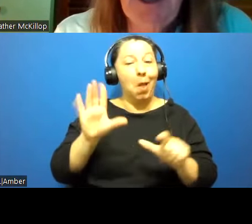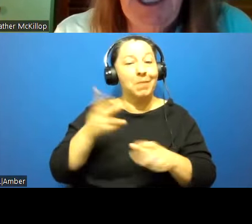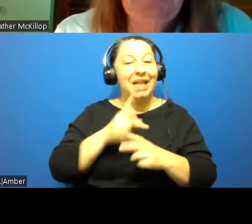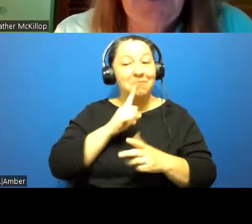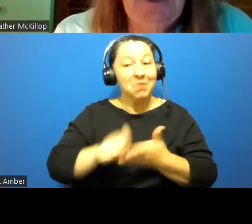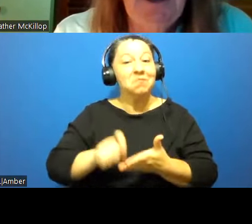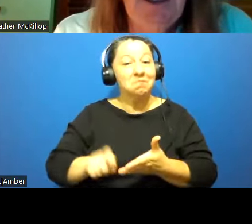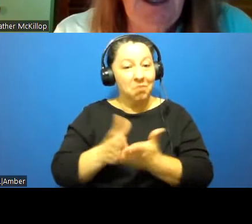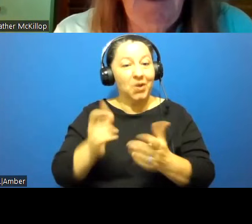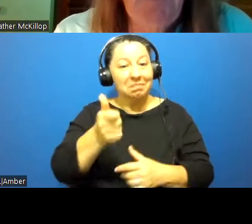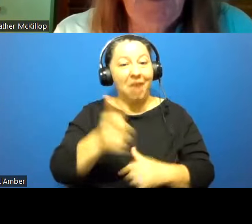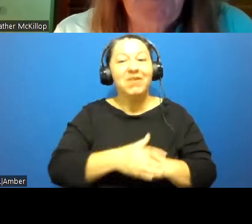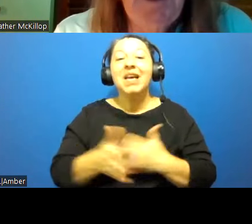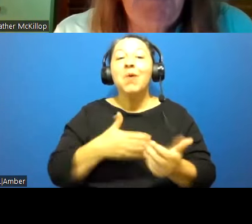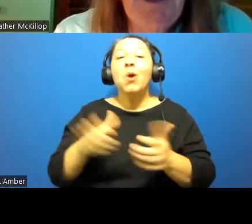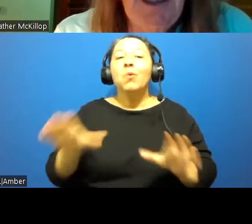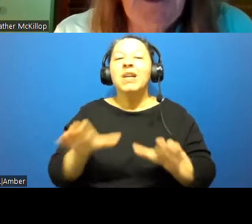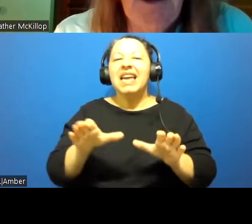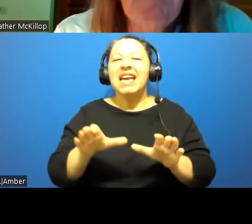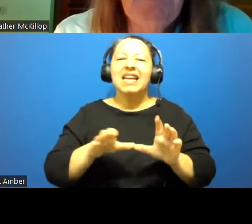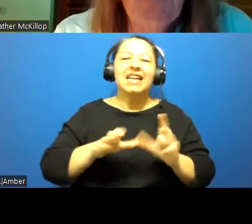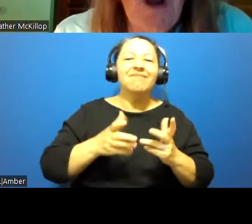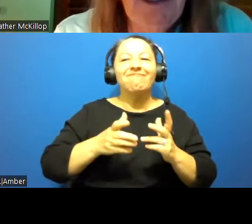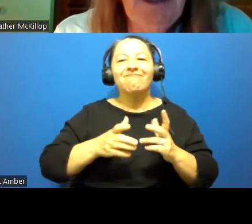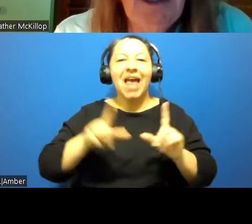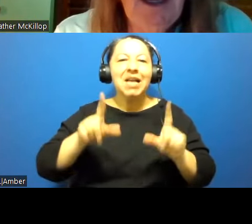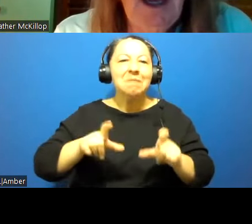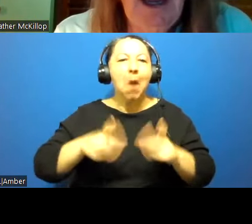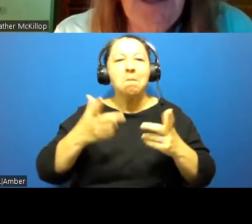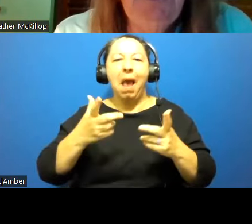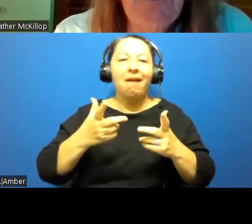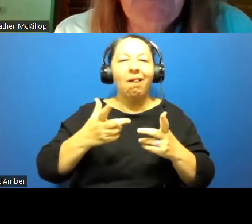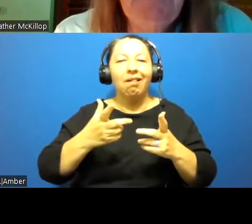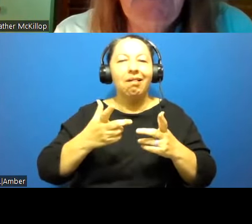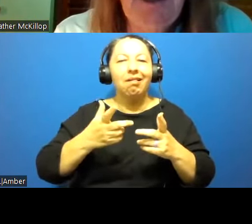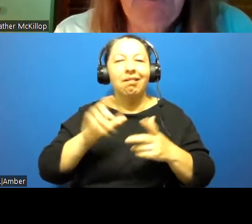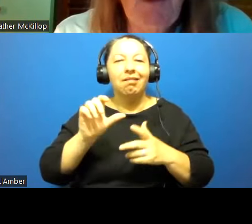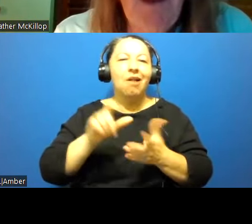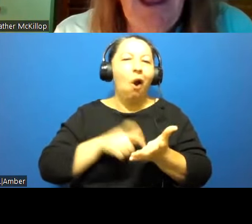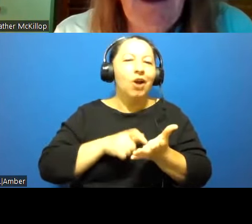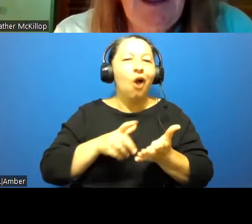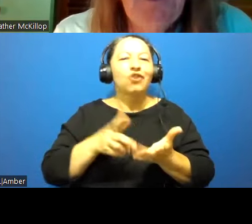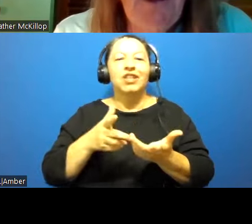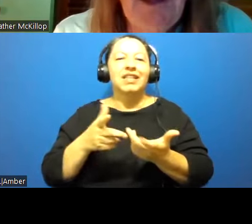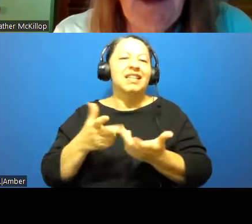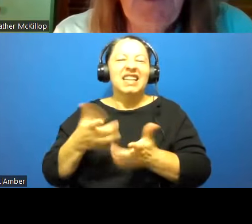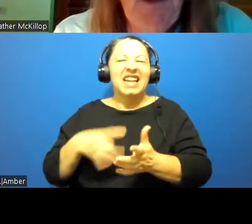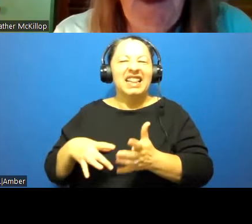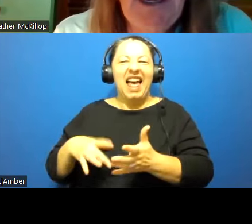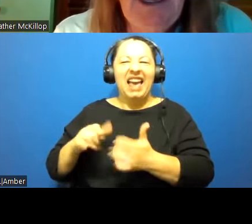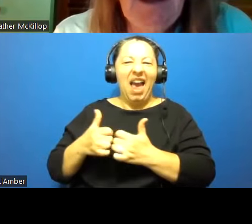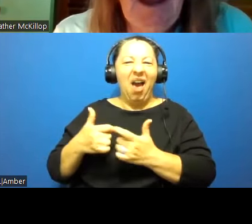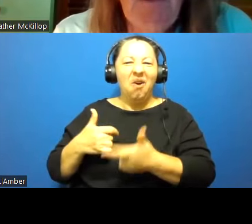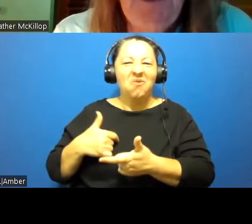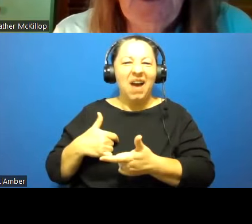experimental archaeology. I worked with him, he didn't like our drawing. I had to do it in a different way. So I spent a